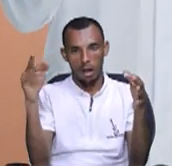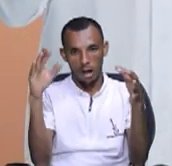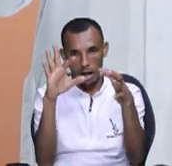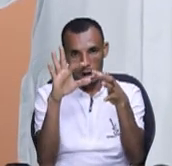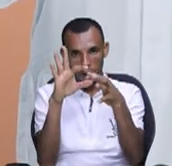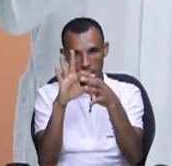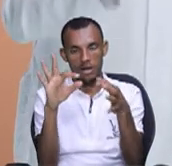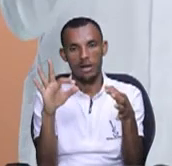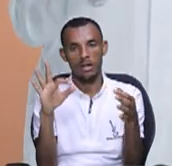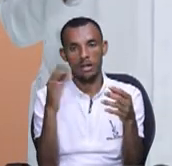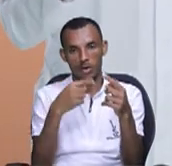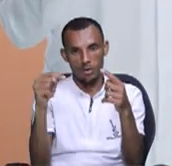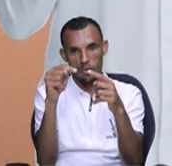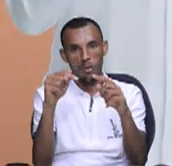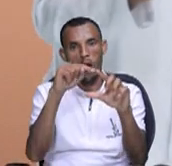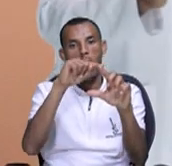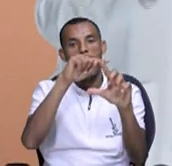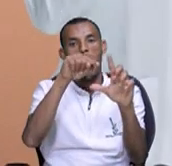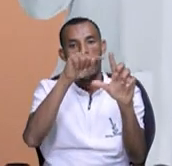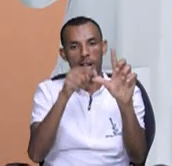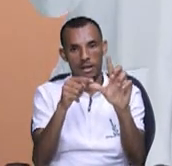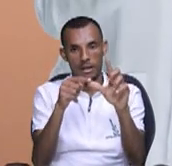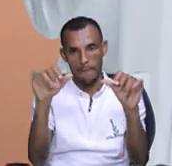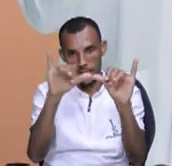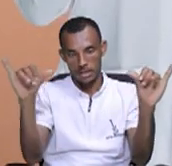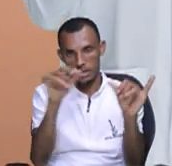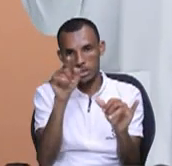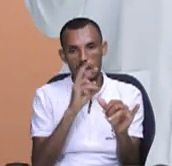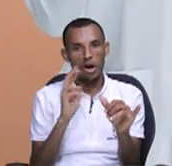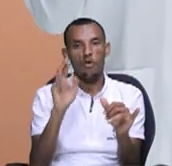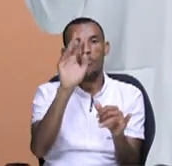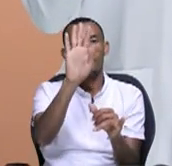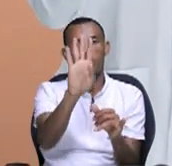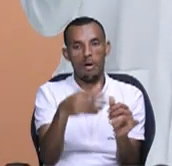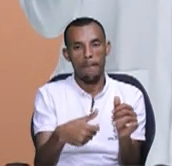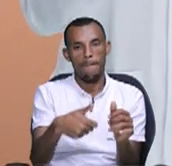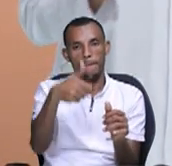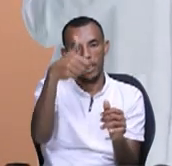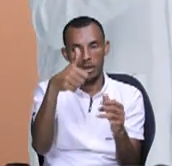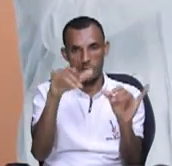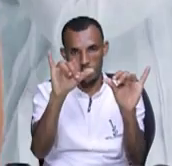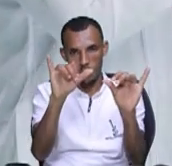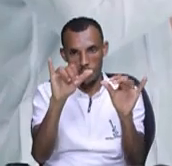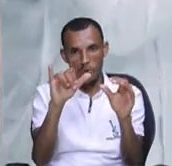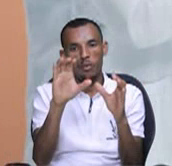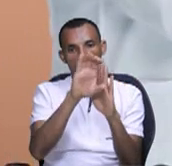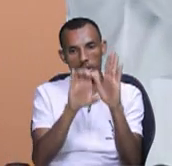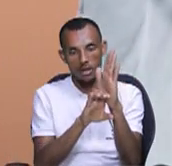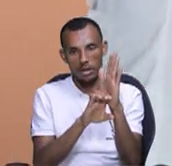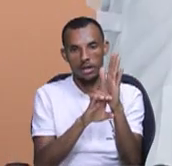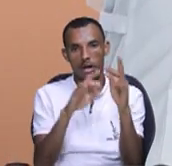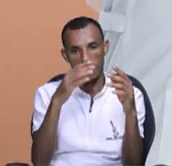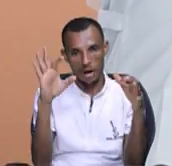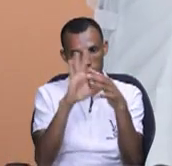to angle measurement. That mean there are four main contents related to